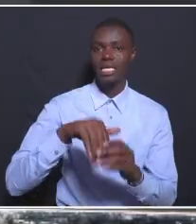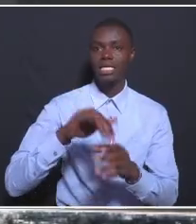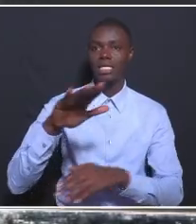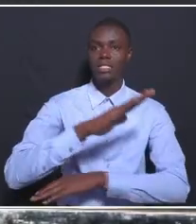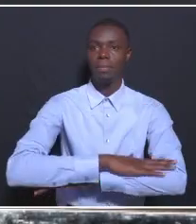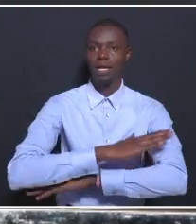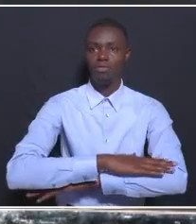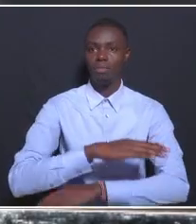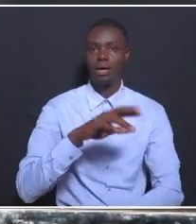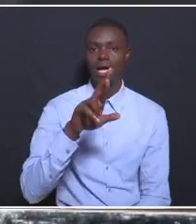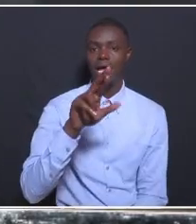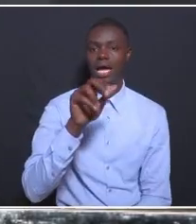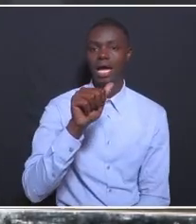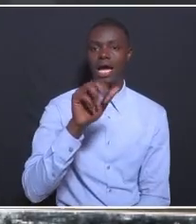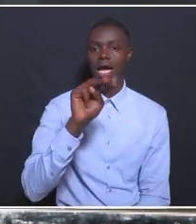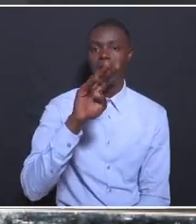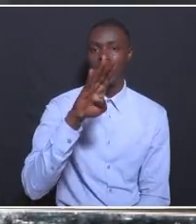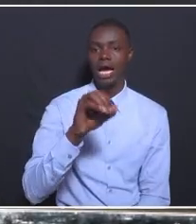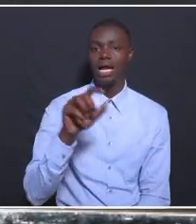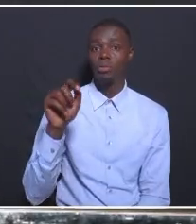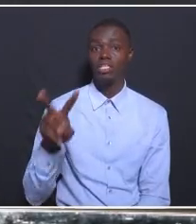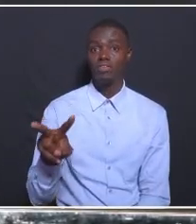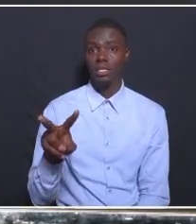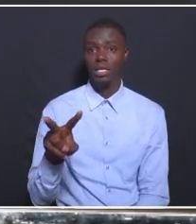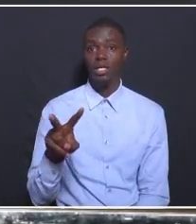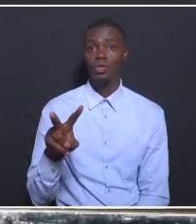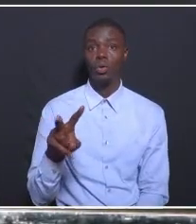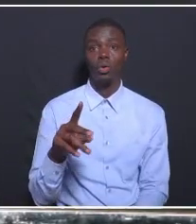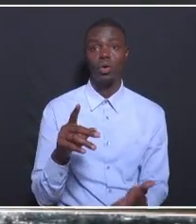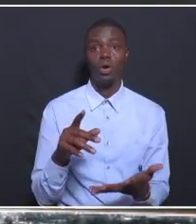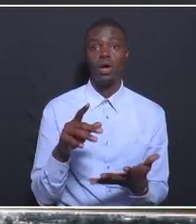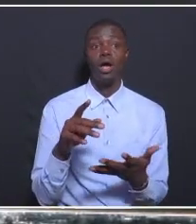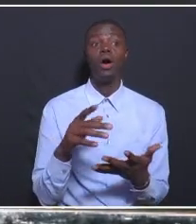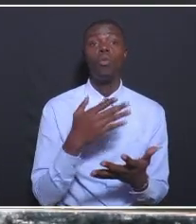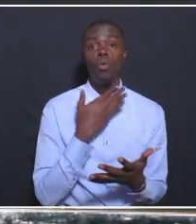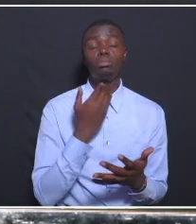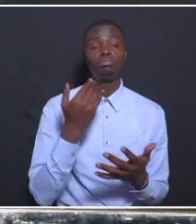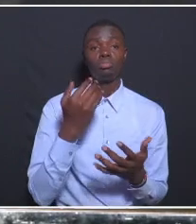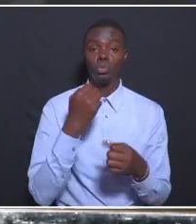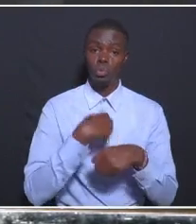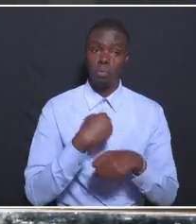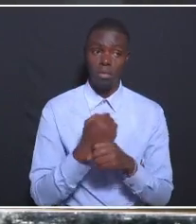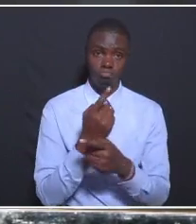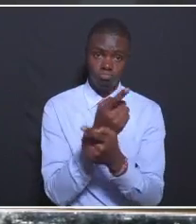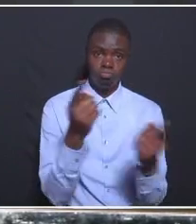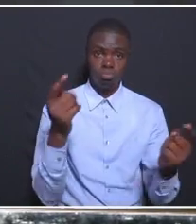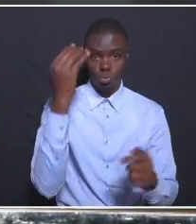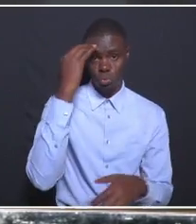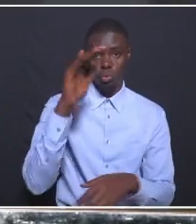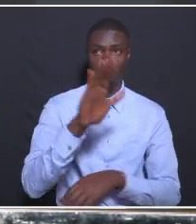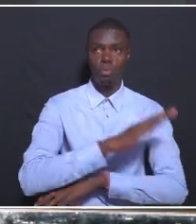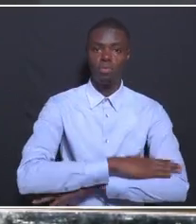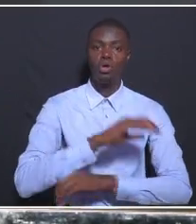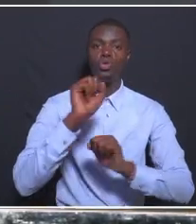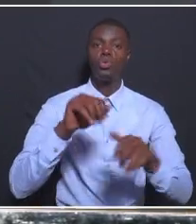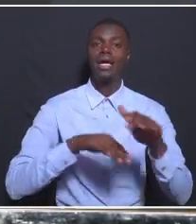TV. So I think what we're going to make sure is these people need to know your platform. Thank you. You can access